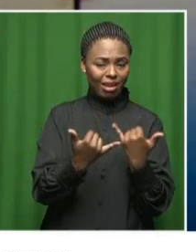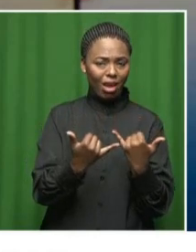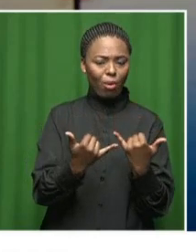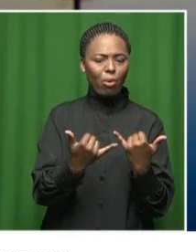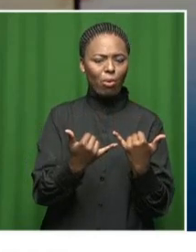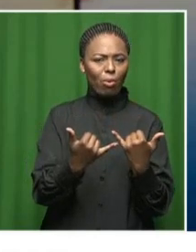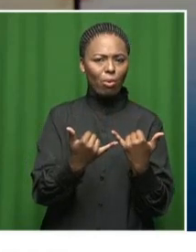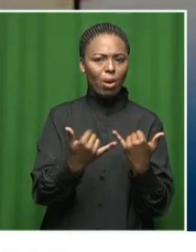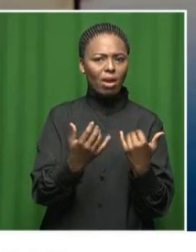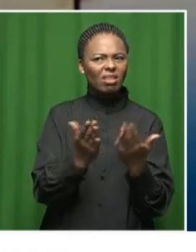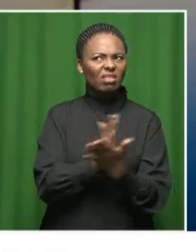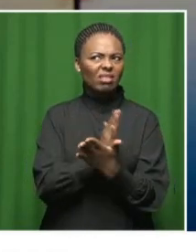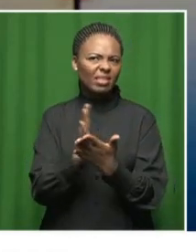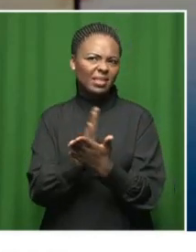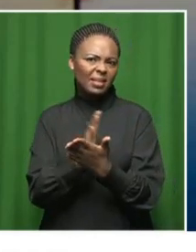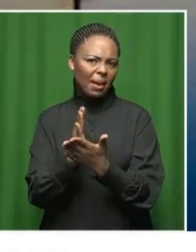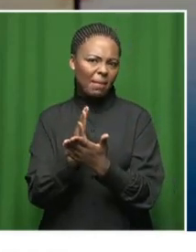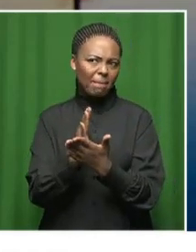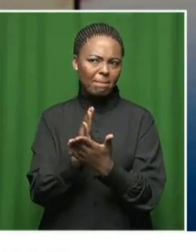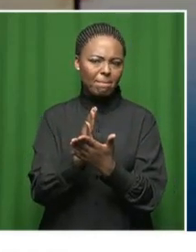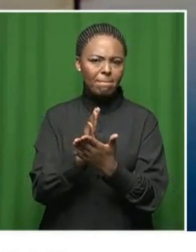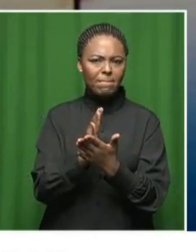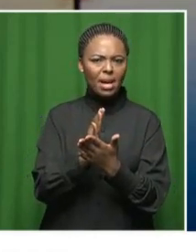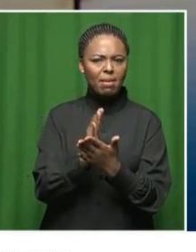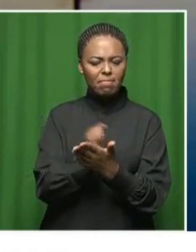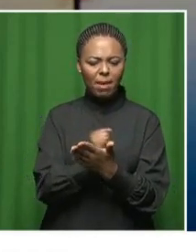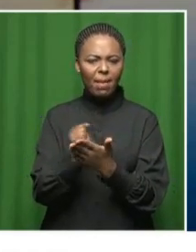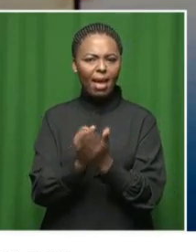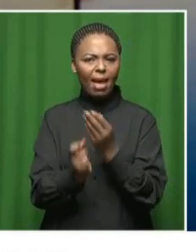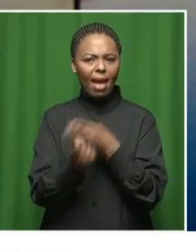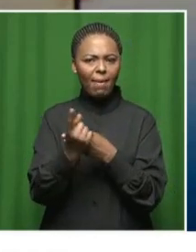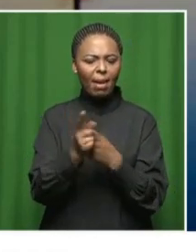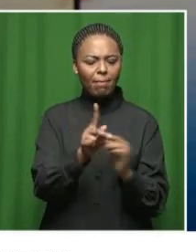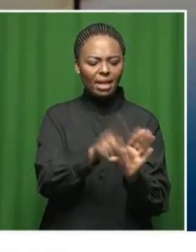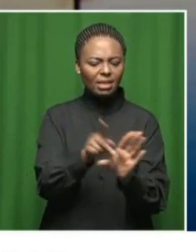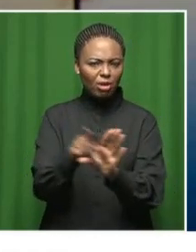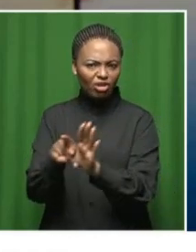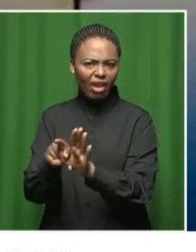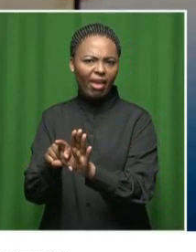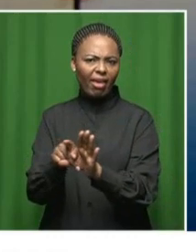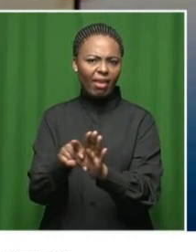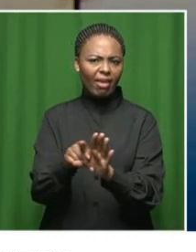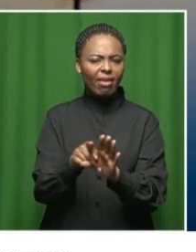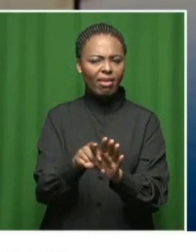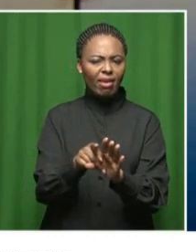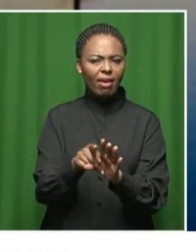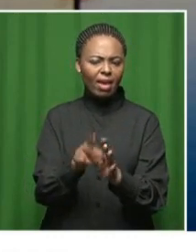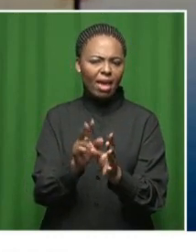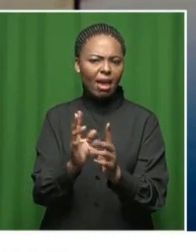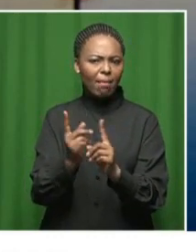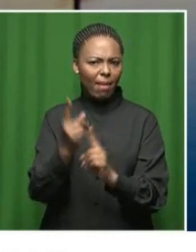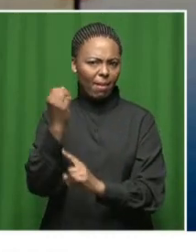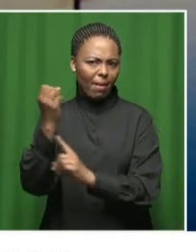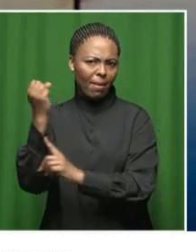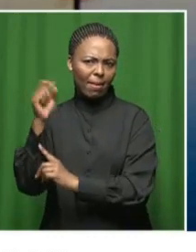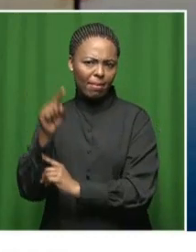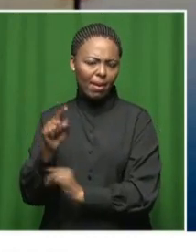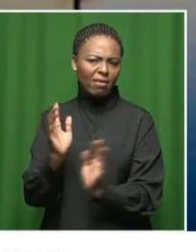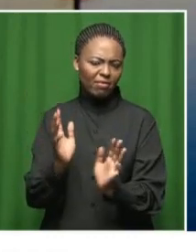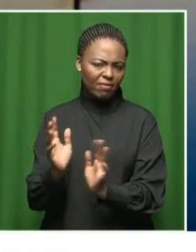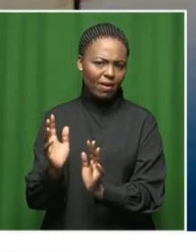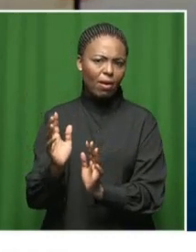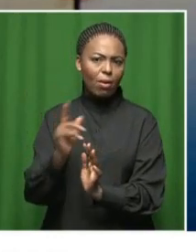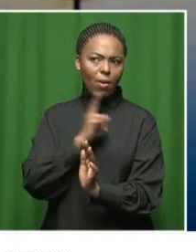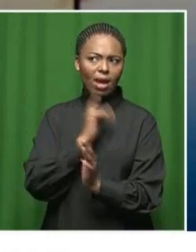been some inroads made, because in terms of participation, there are some pleasant surprises as well that were part